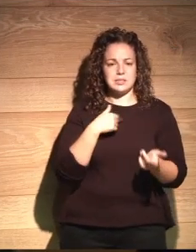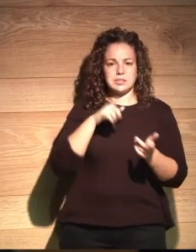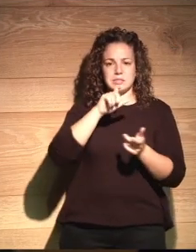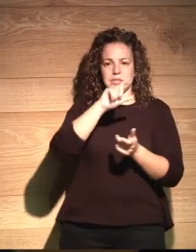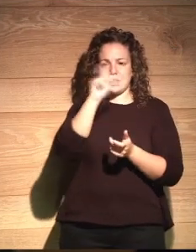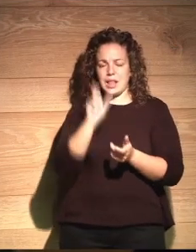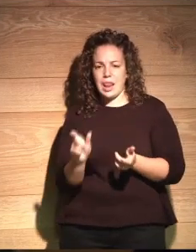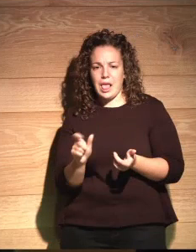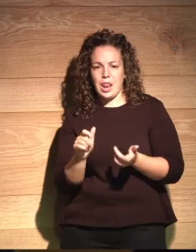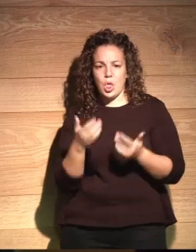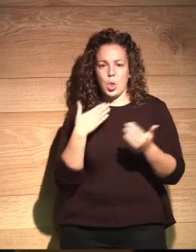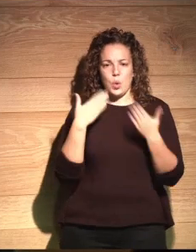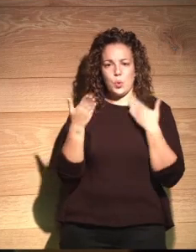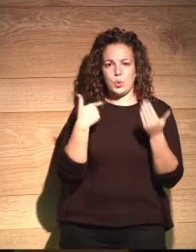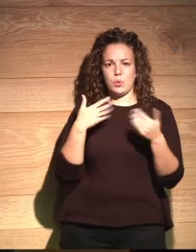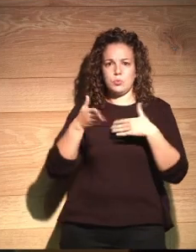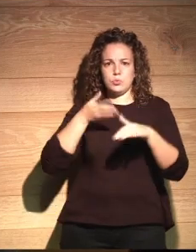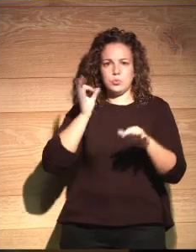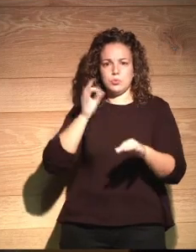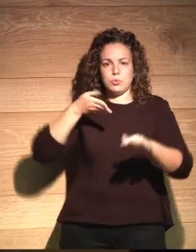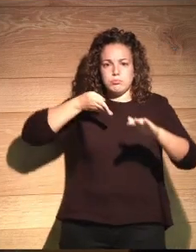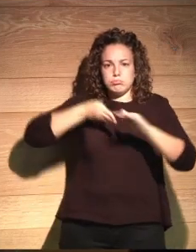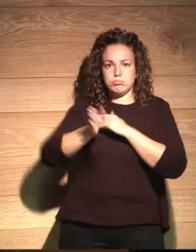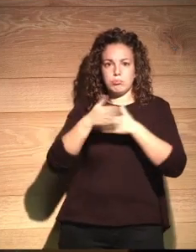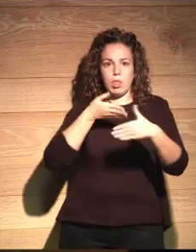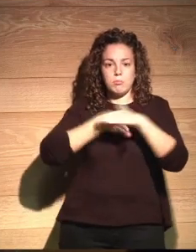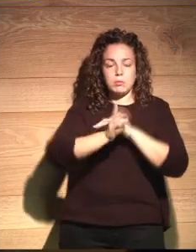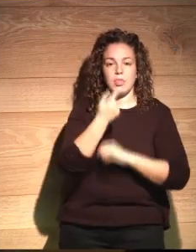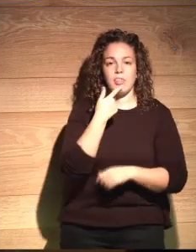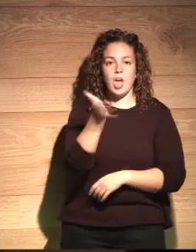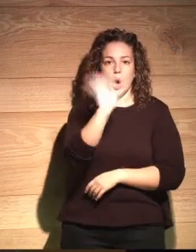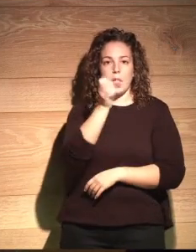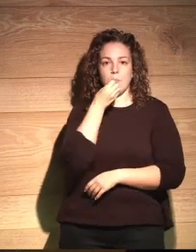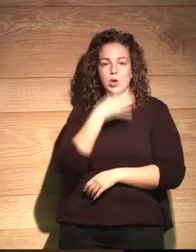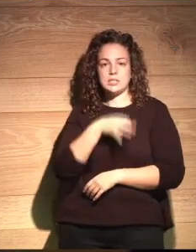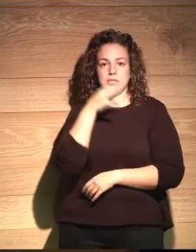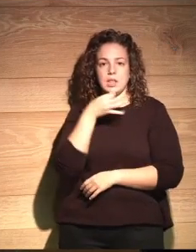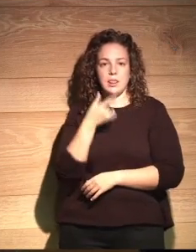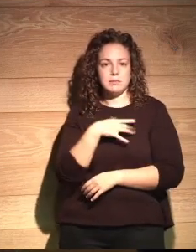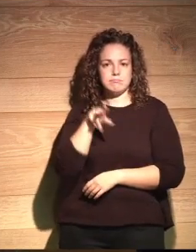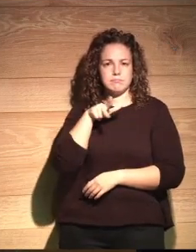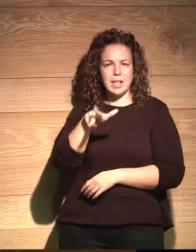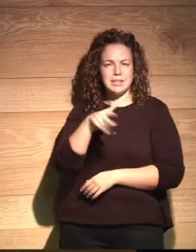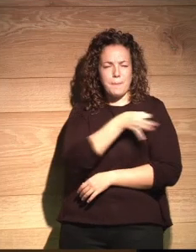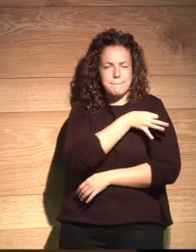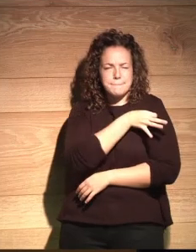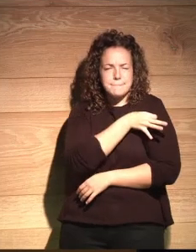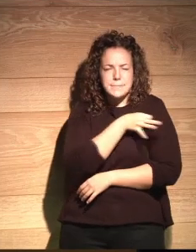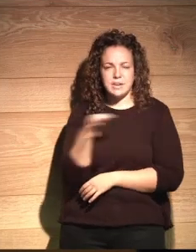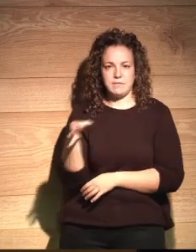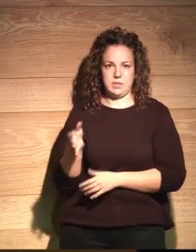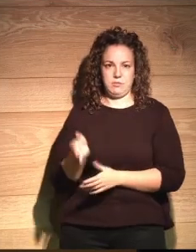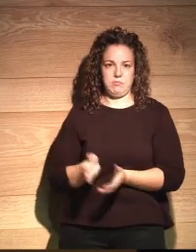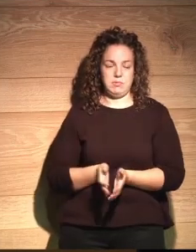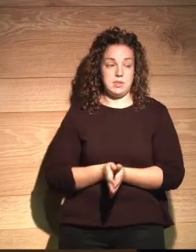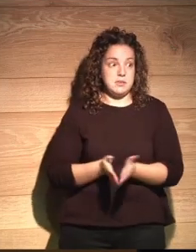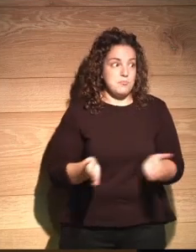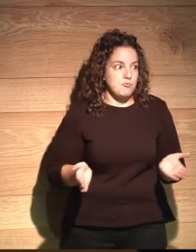We were writing in English, and as soon as he got in here, he said "Hola, buenas tardes" in